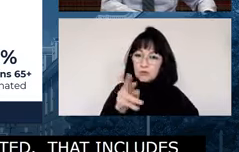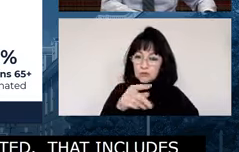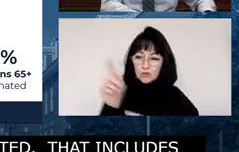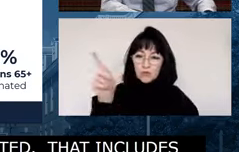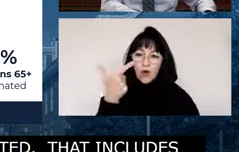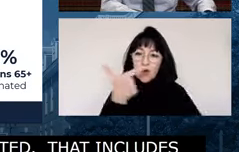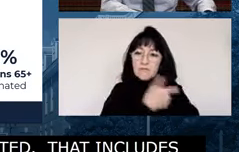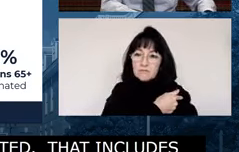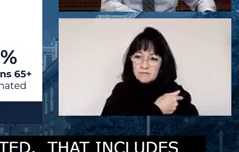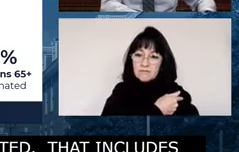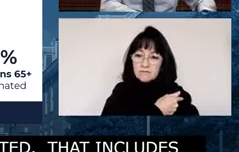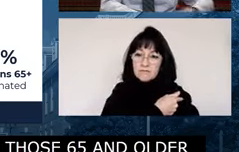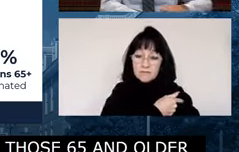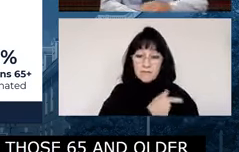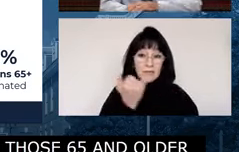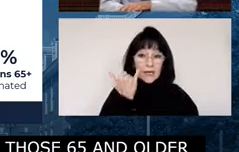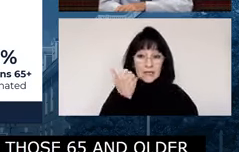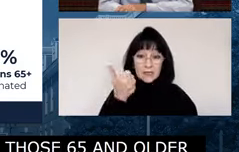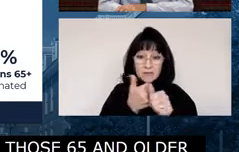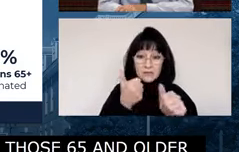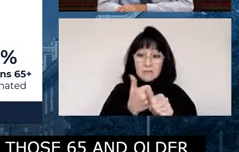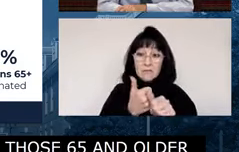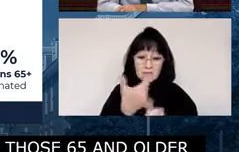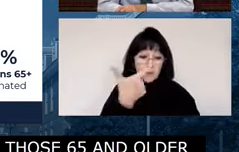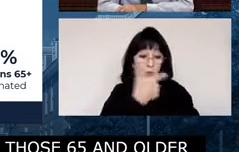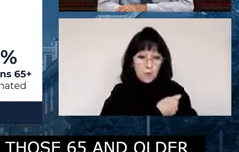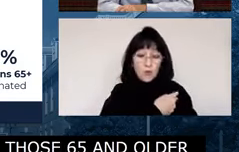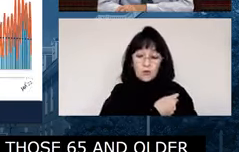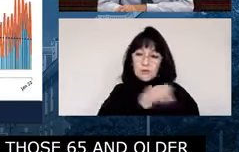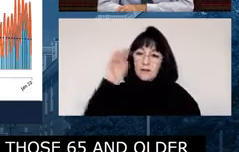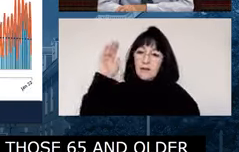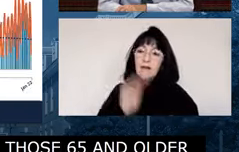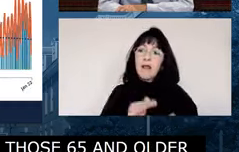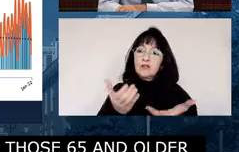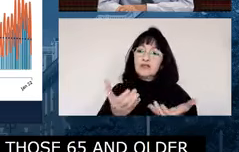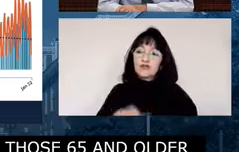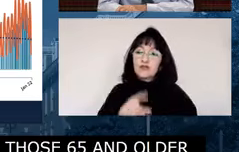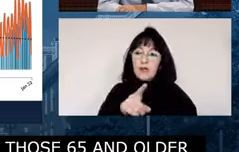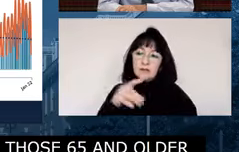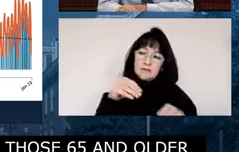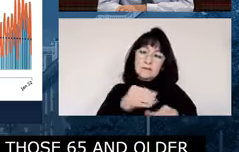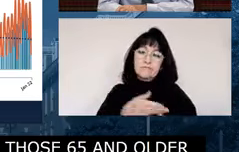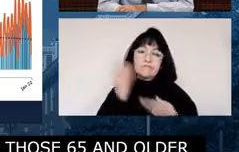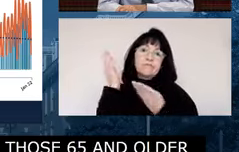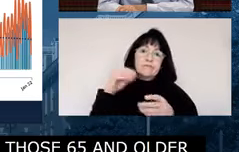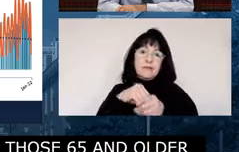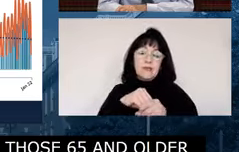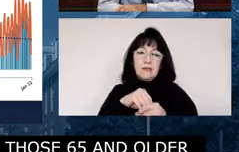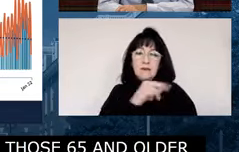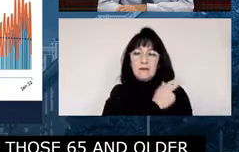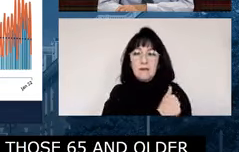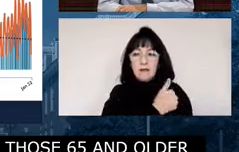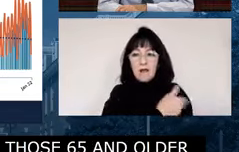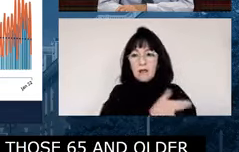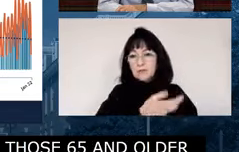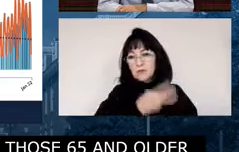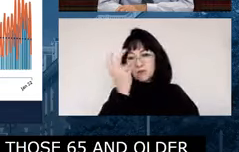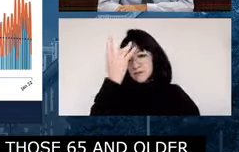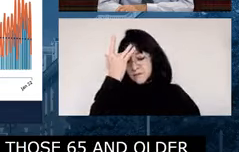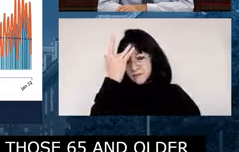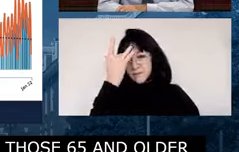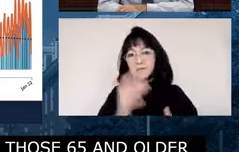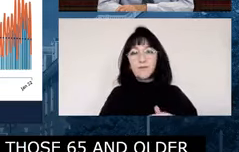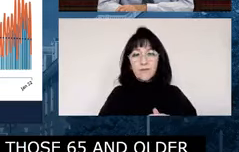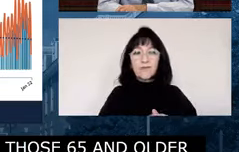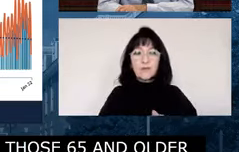hospitalized go down significantly, and so we're keeping an eye on that. Over the last couple of weeks, you'll know our focus has been on ramping up